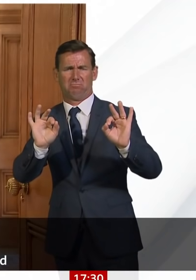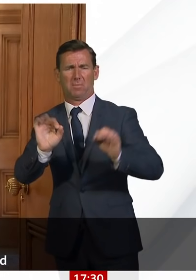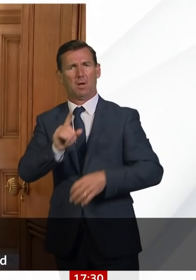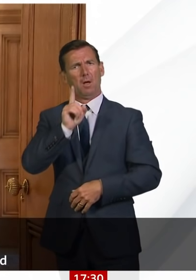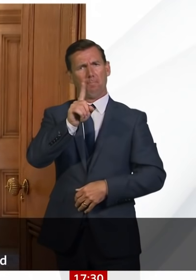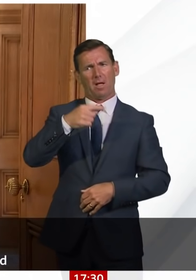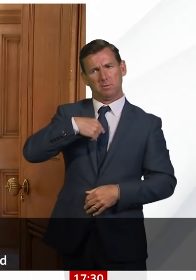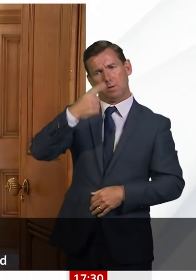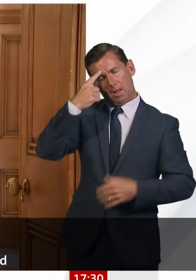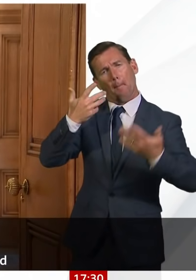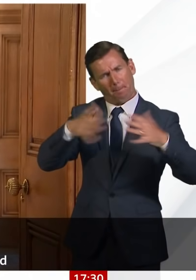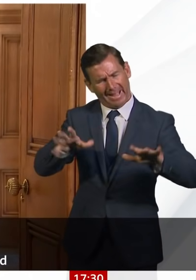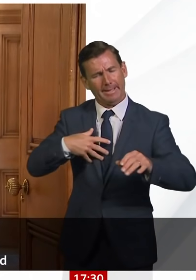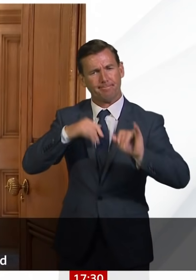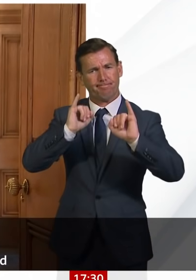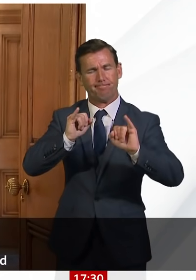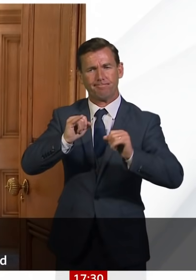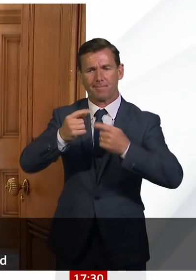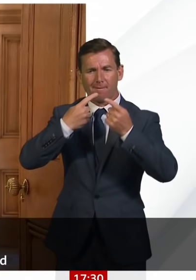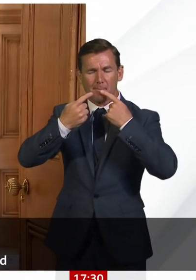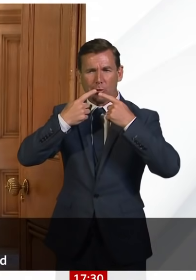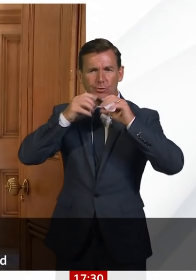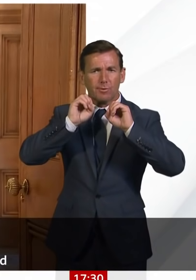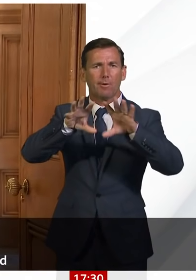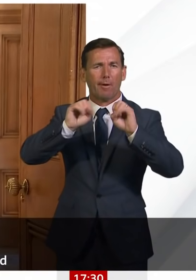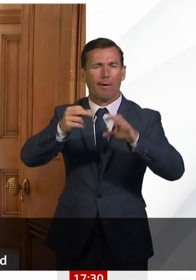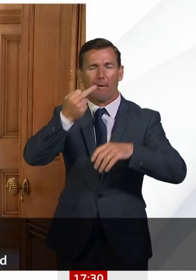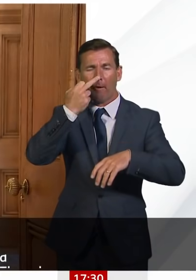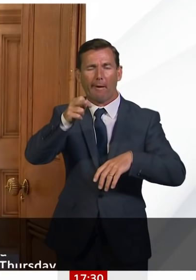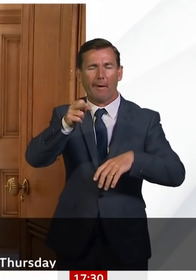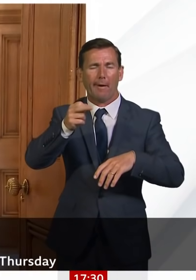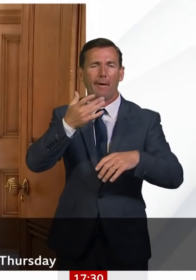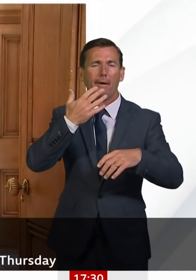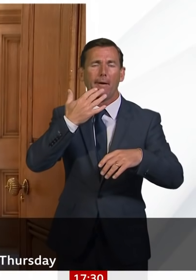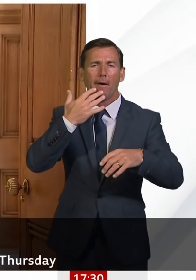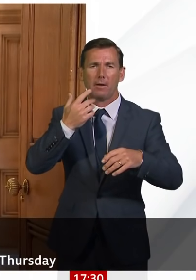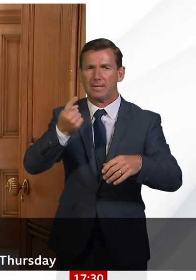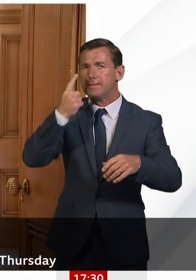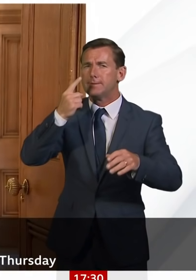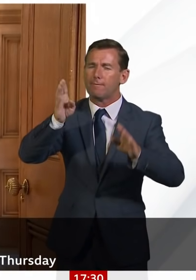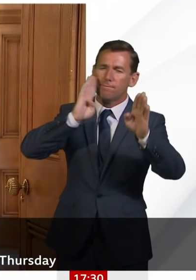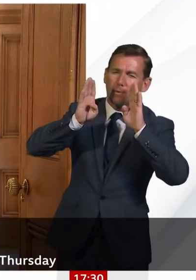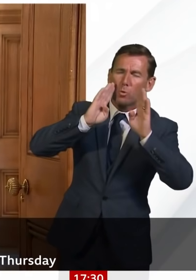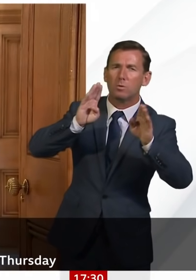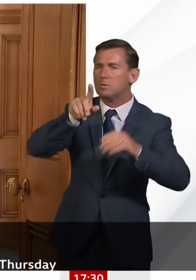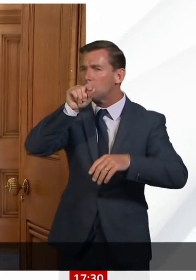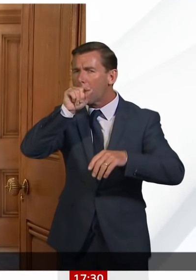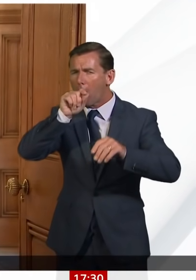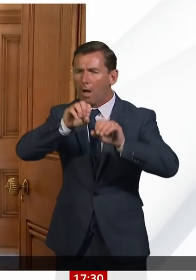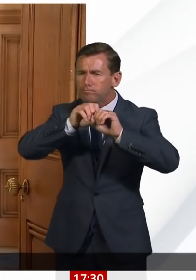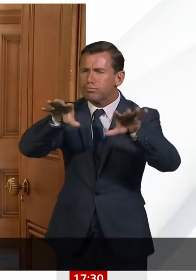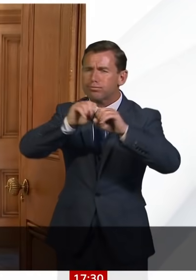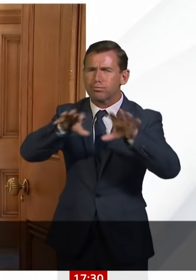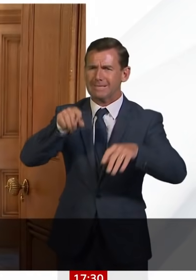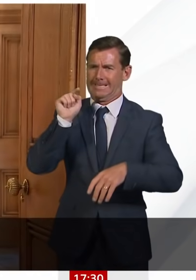broadly disinformation and disinformation being put about, especially on social media, and tackling that is